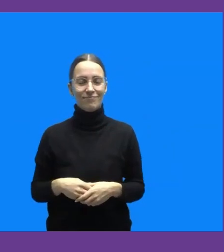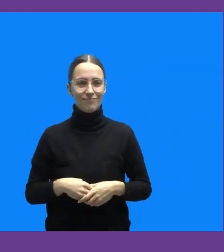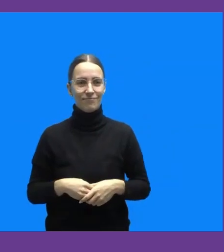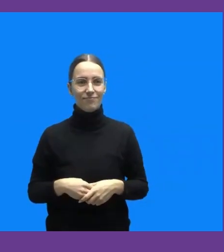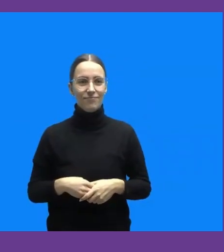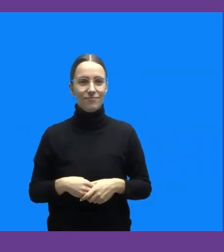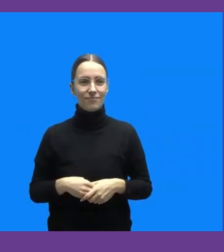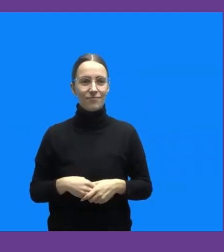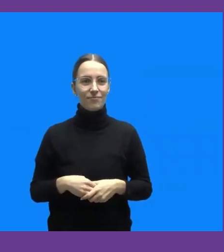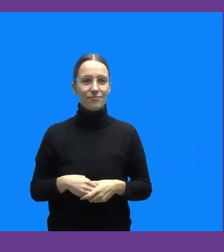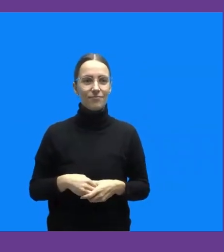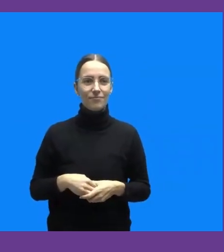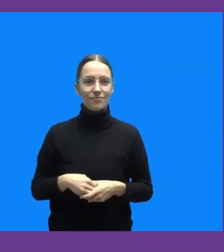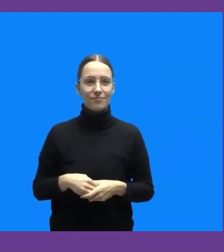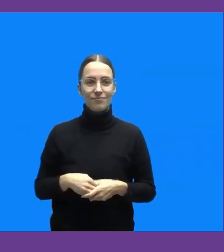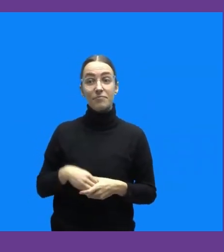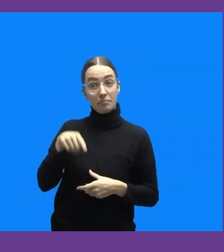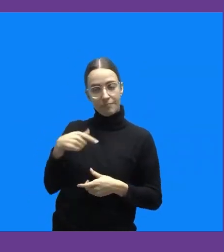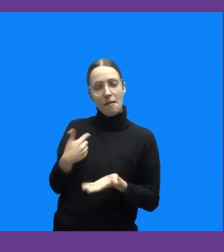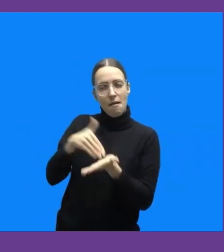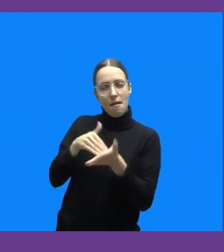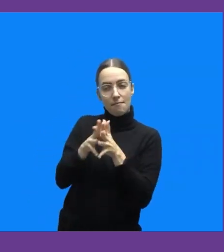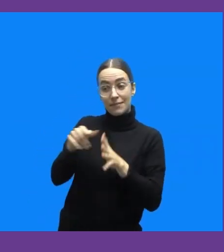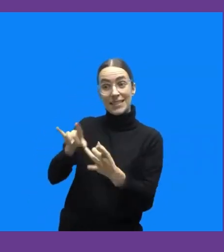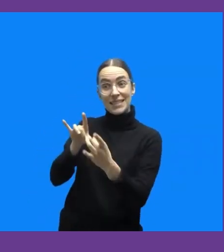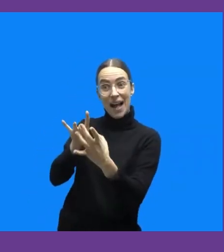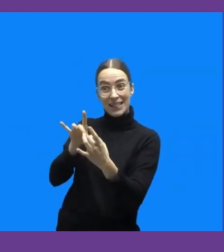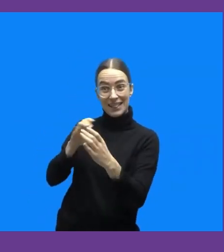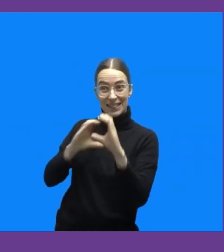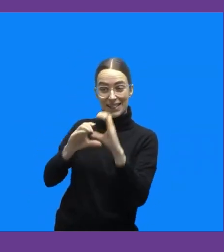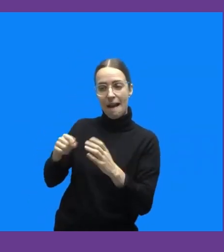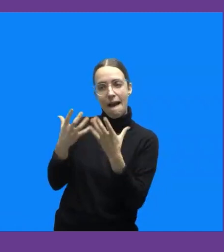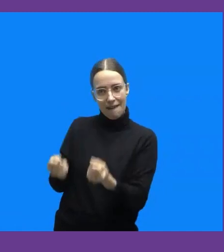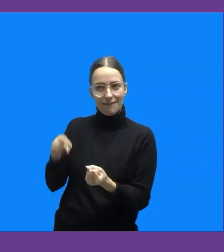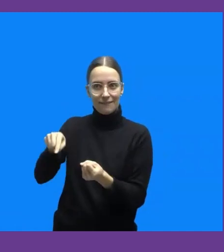now I would like to introduce all the colleagues that are here.